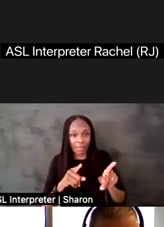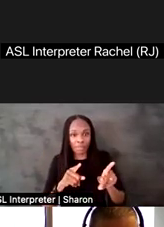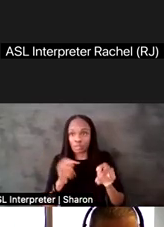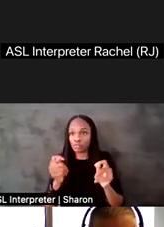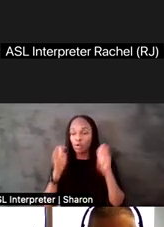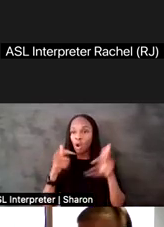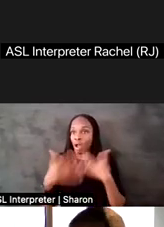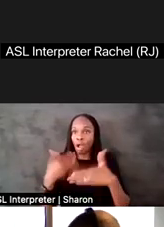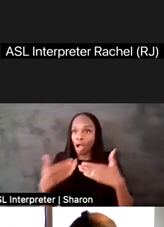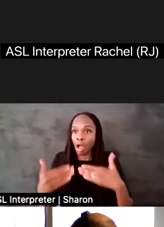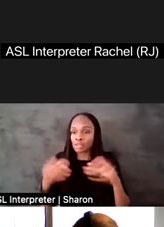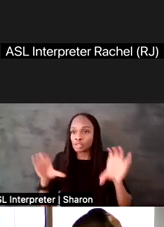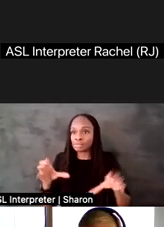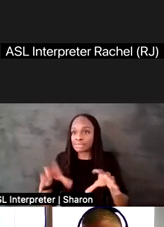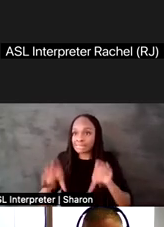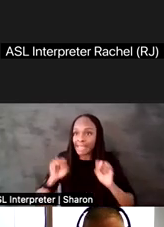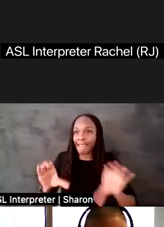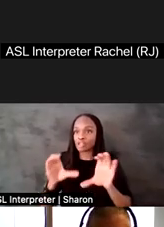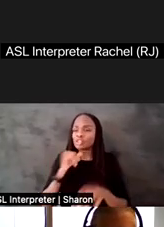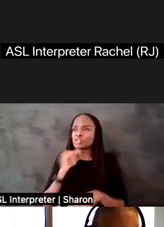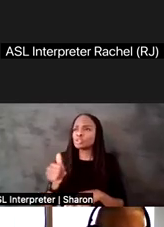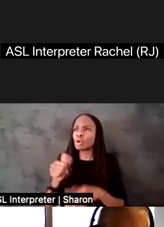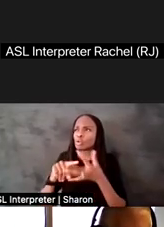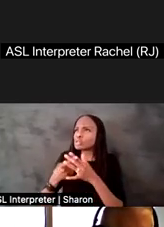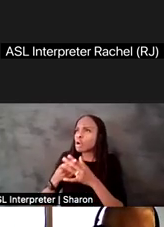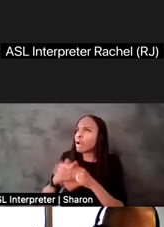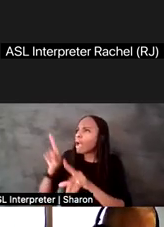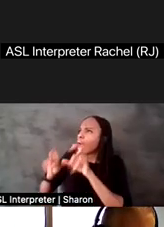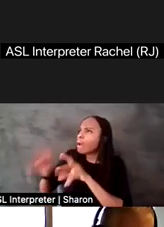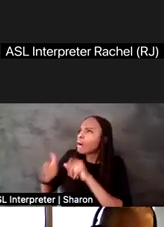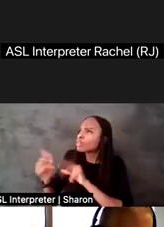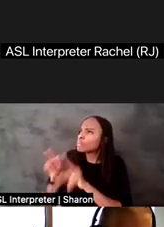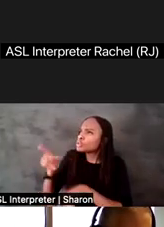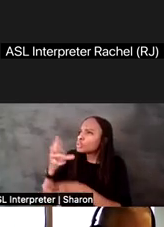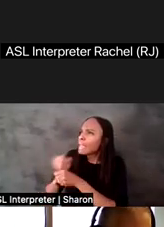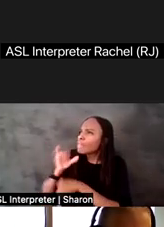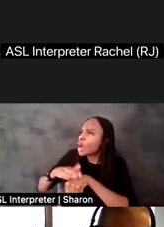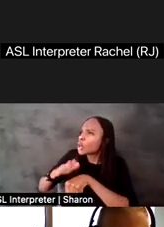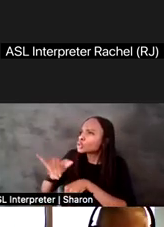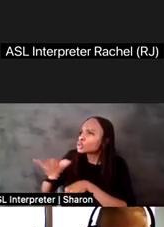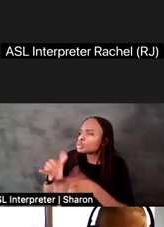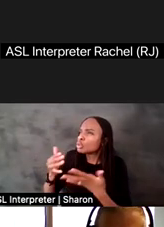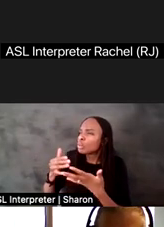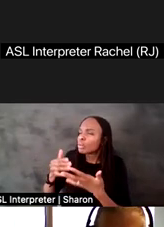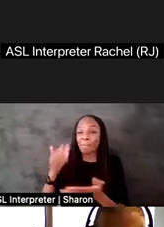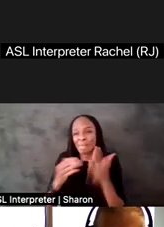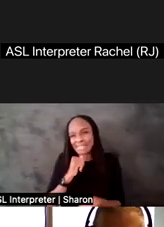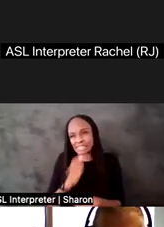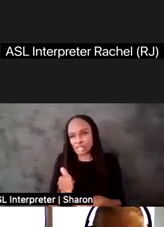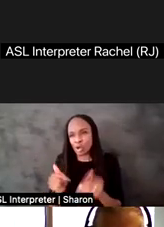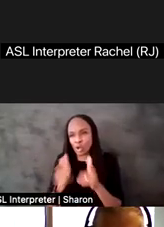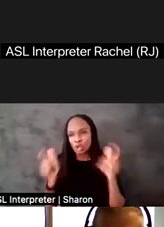get this too? And this is for real. It may not be a very large earthquake that they have